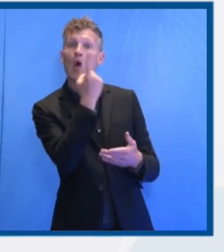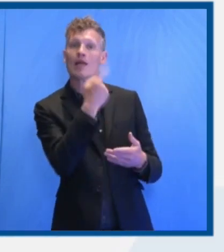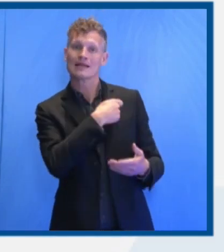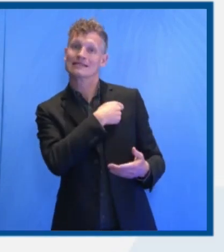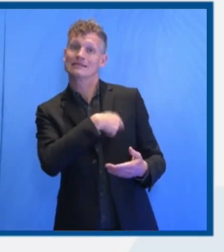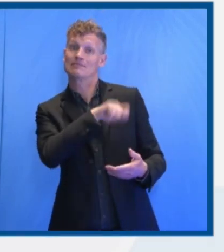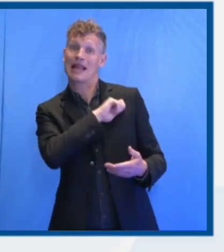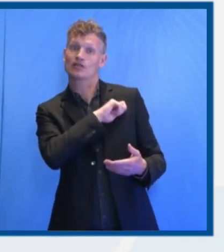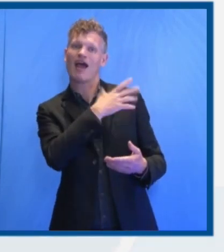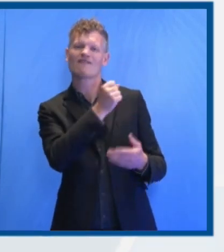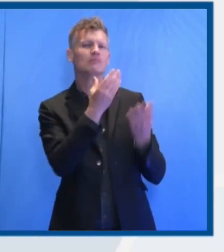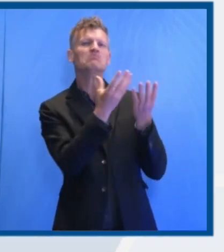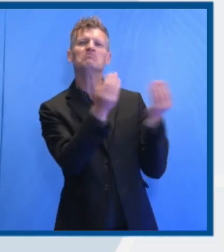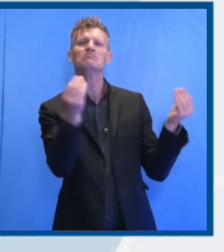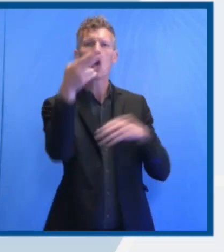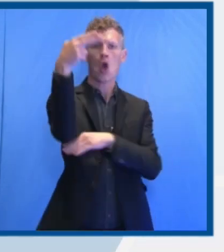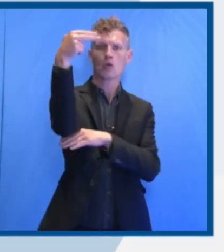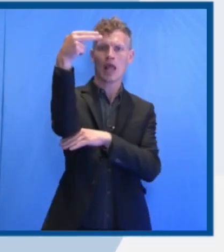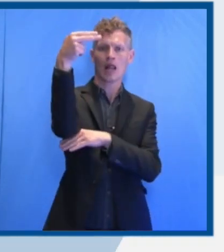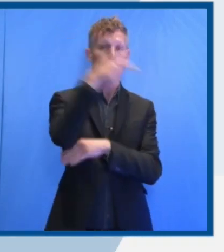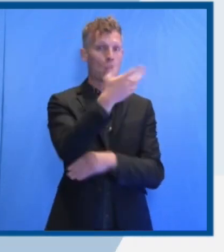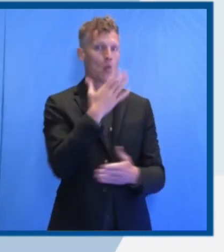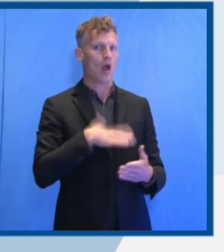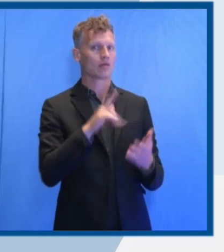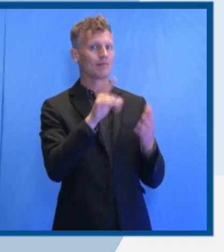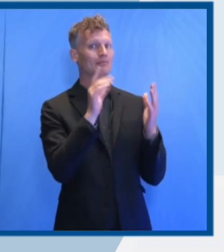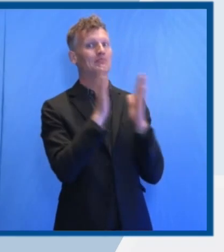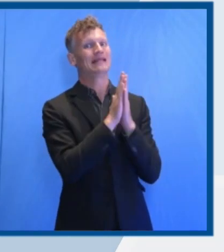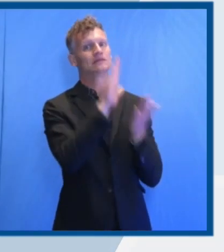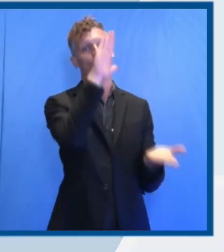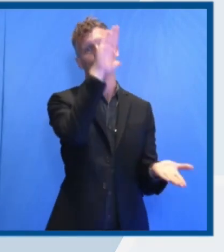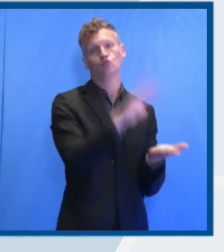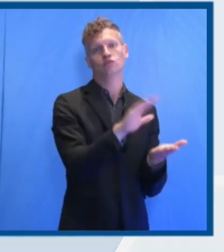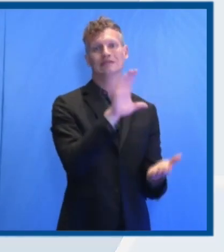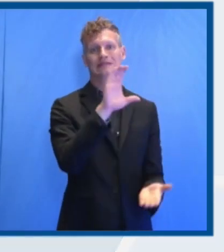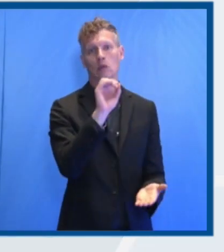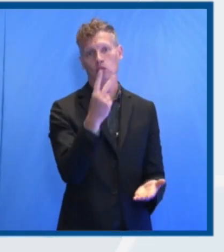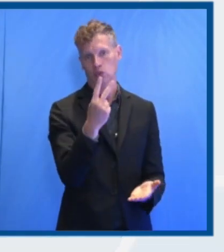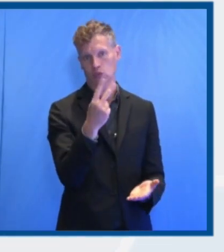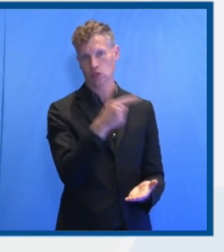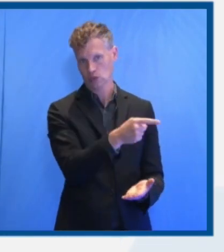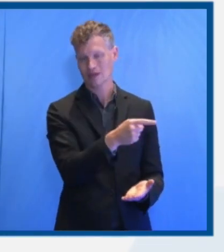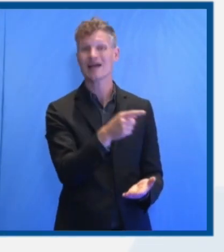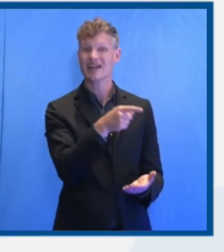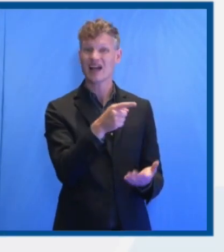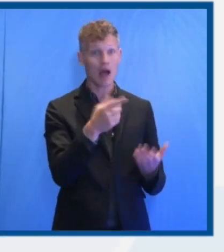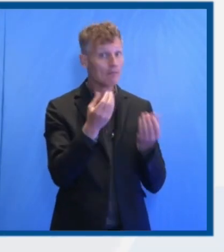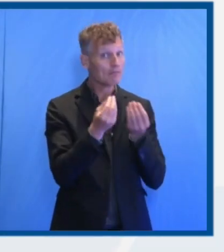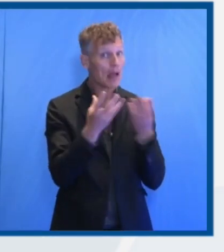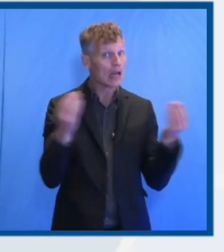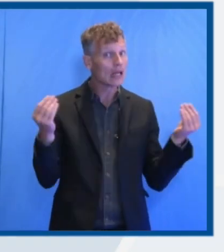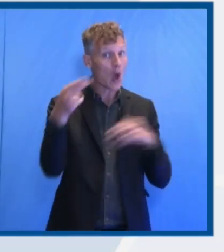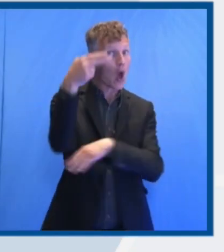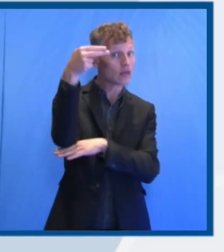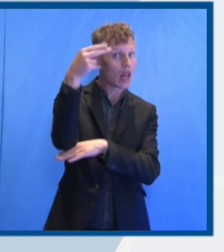very, at CEO level, and they're a big chain, they are actively investigating how they can, get